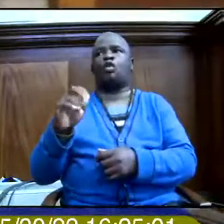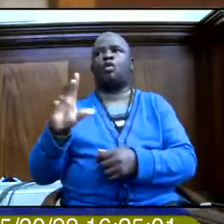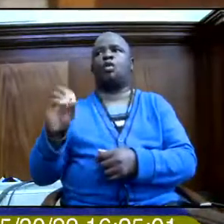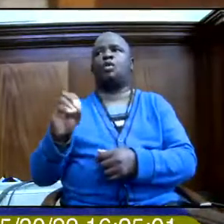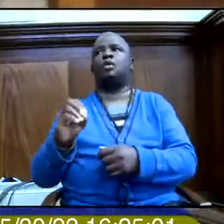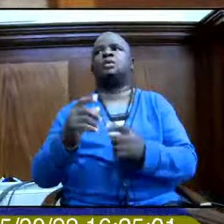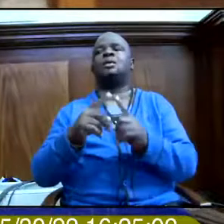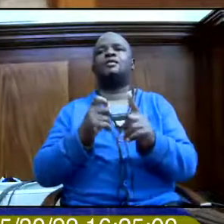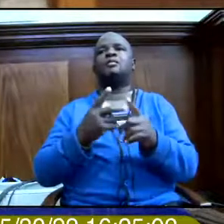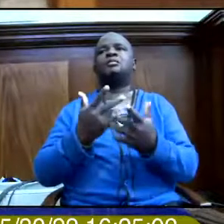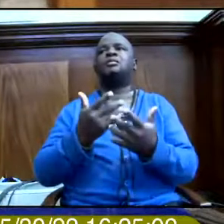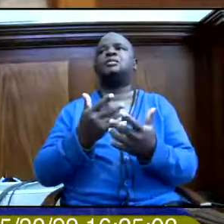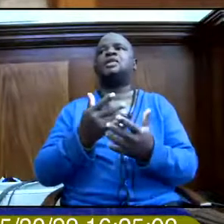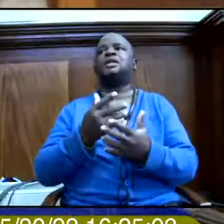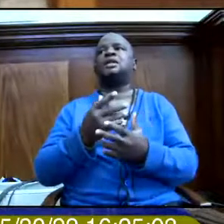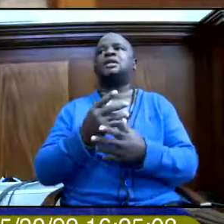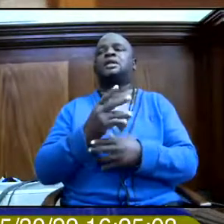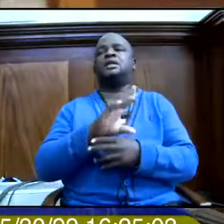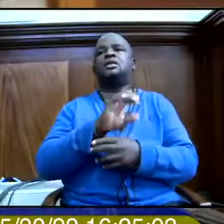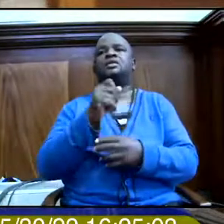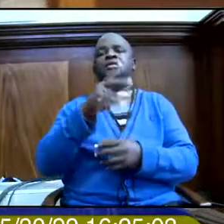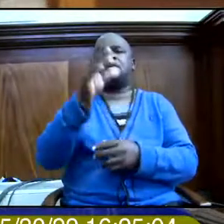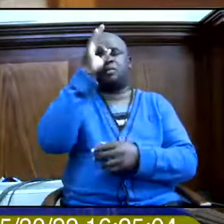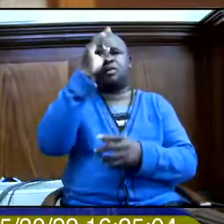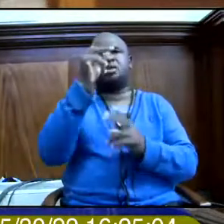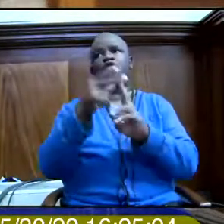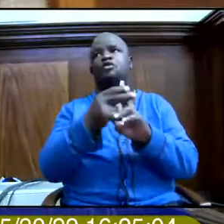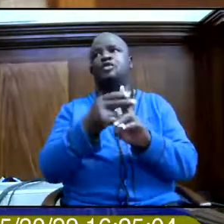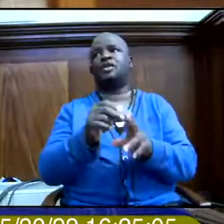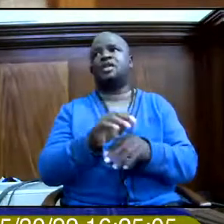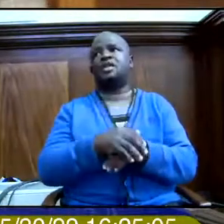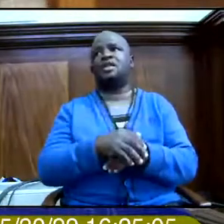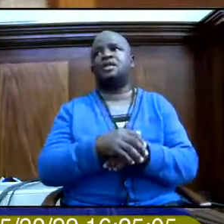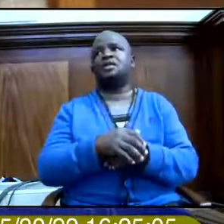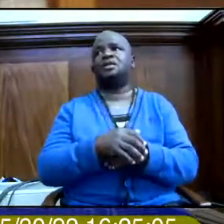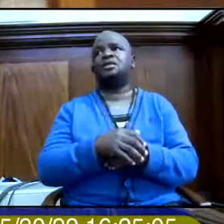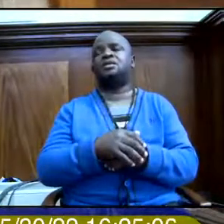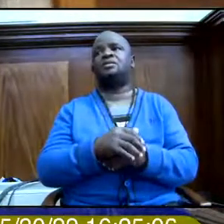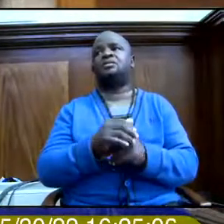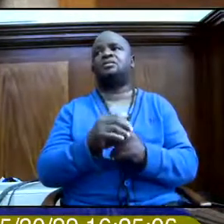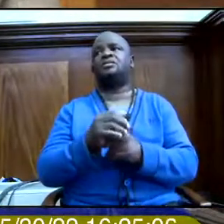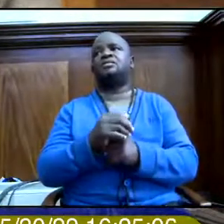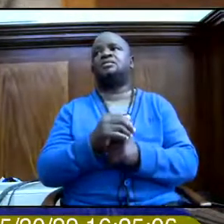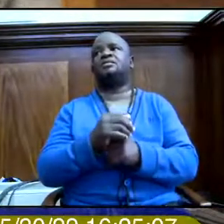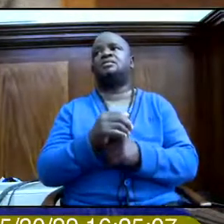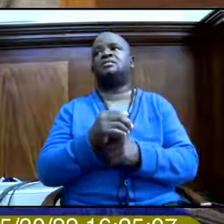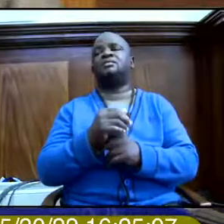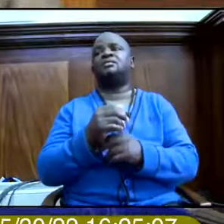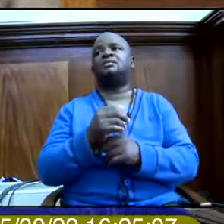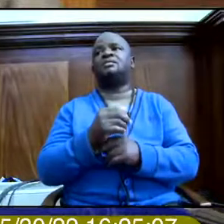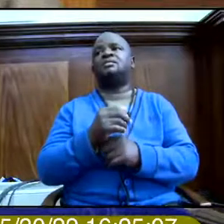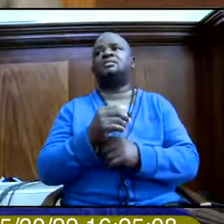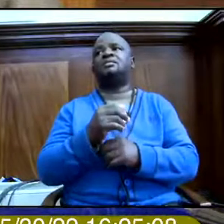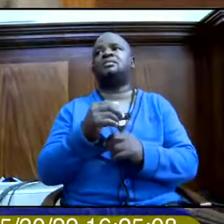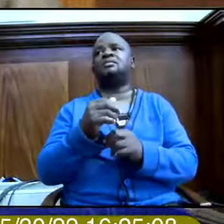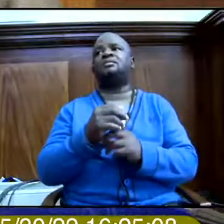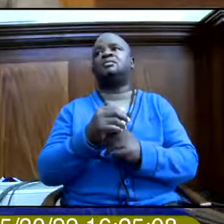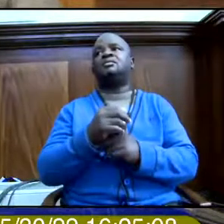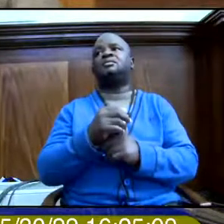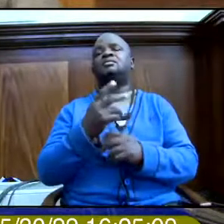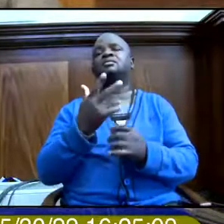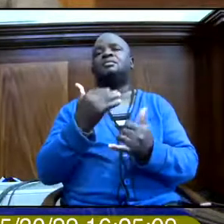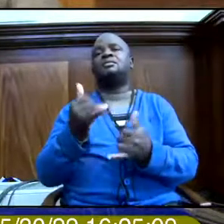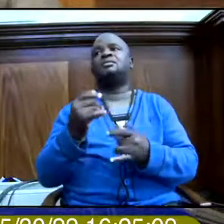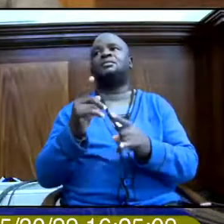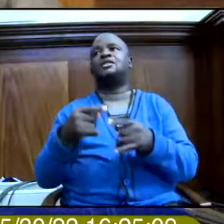i'm from south african police union so jefferson you don't have to police my